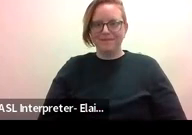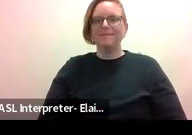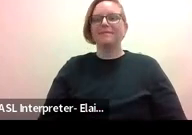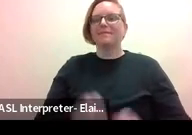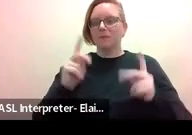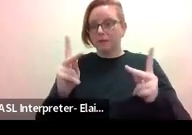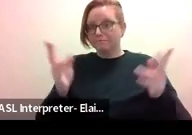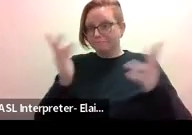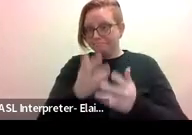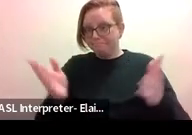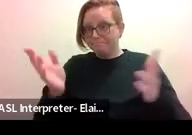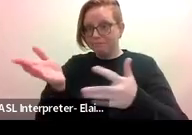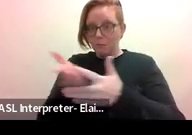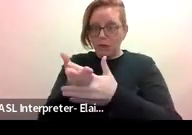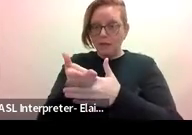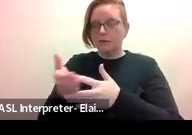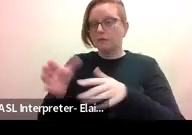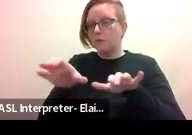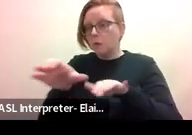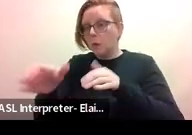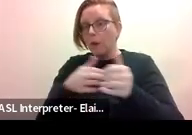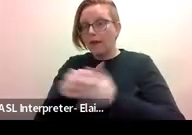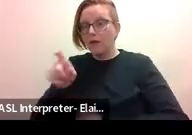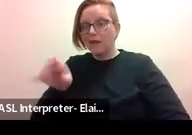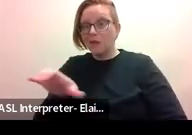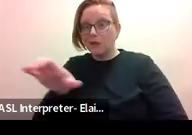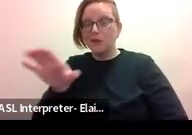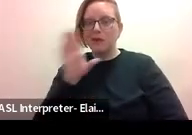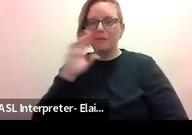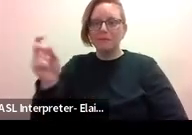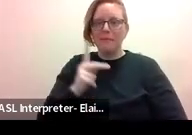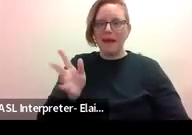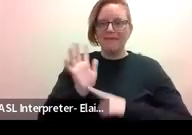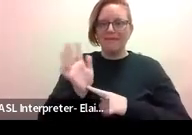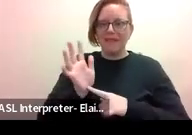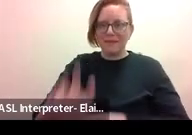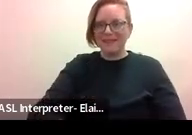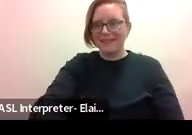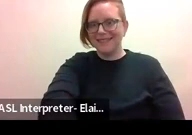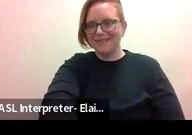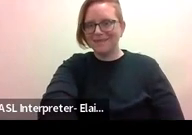All right, go do your thing and we will see you in 5 minutes.